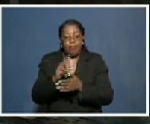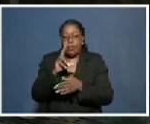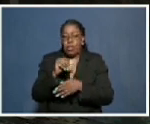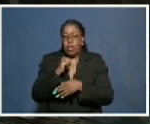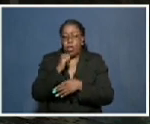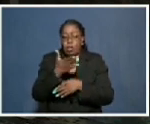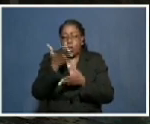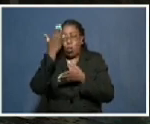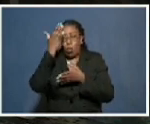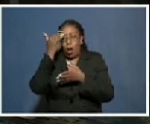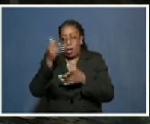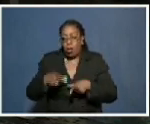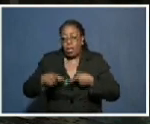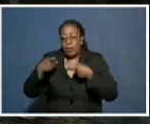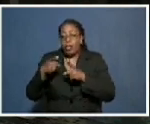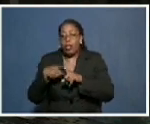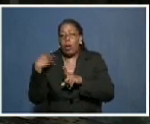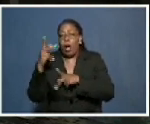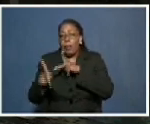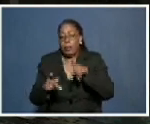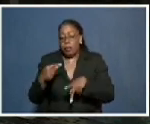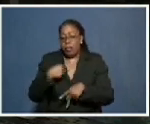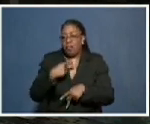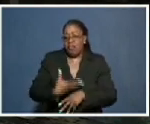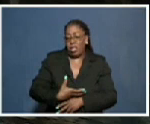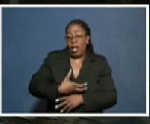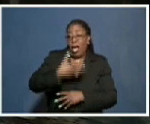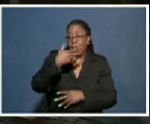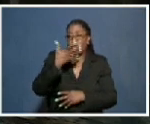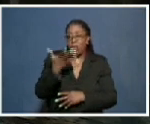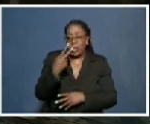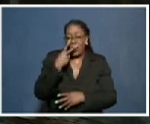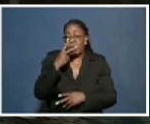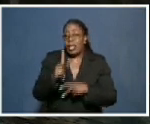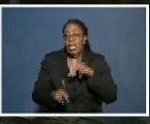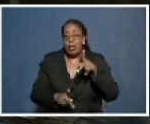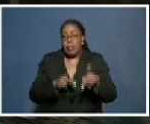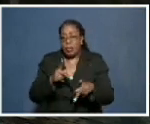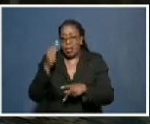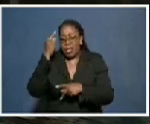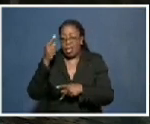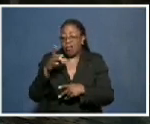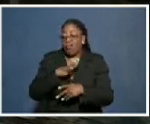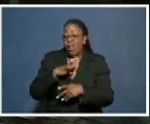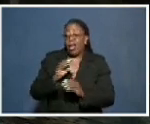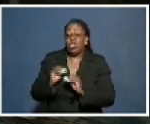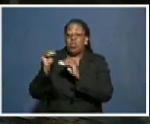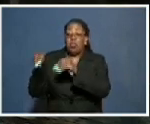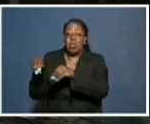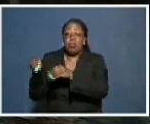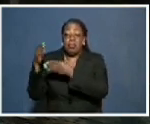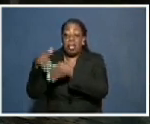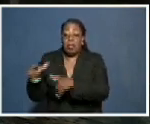So why do we subject our people to it? I get angry, really angry, when I see people believing that it's okay to put a Band-Aid over the